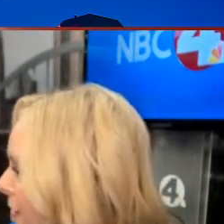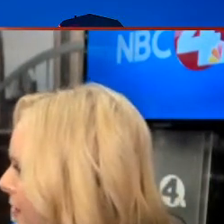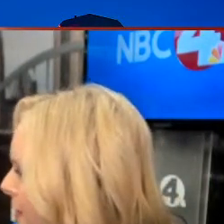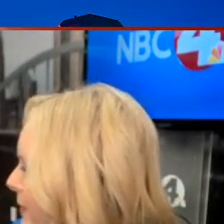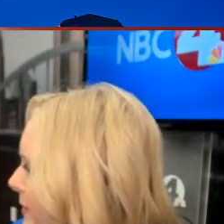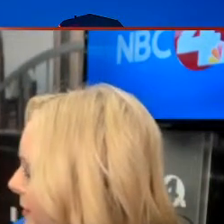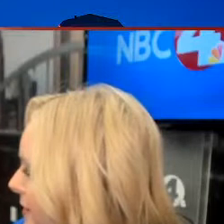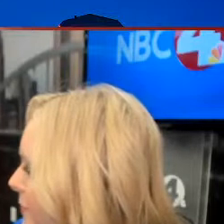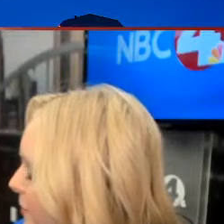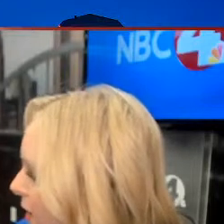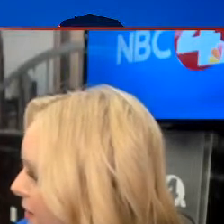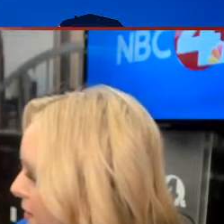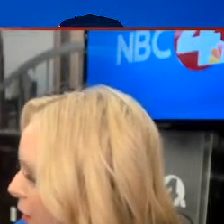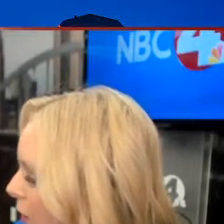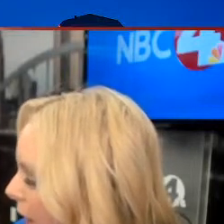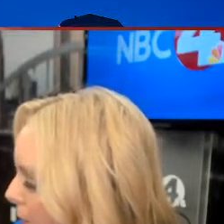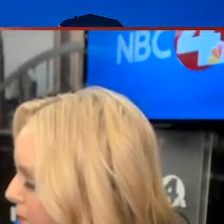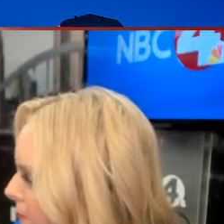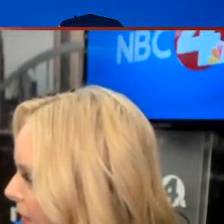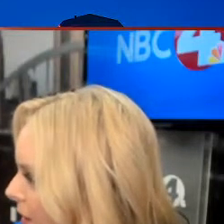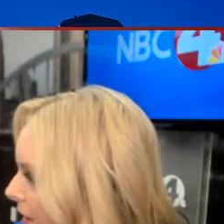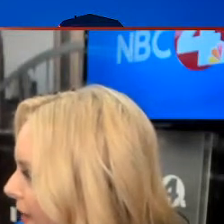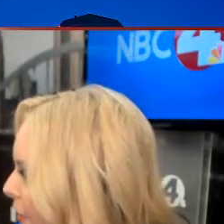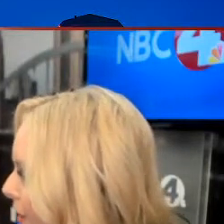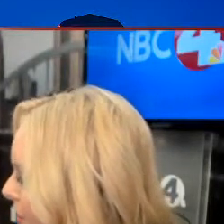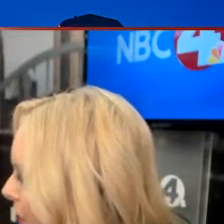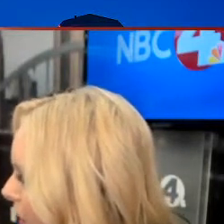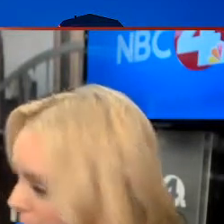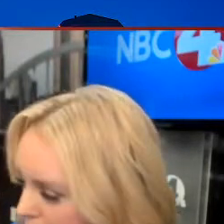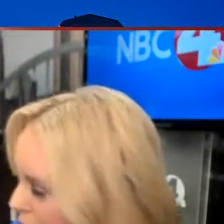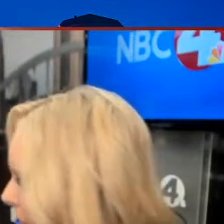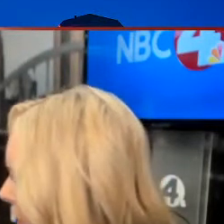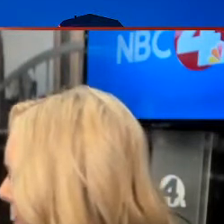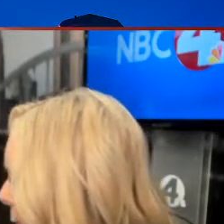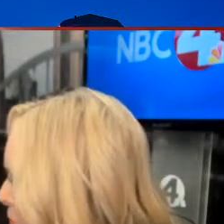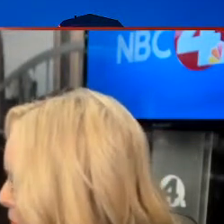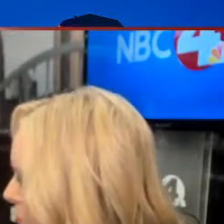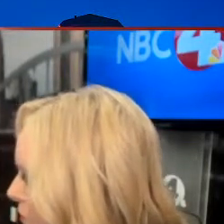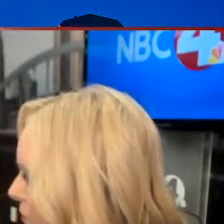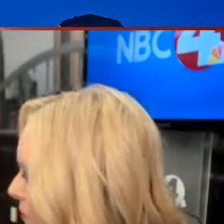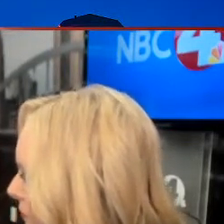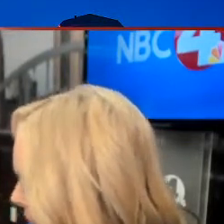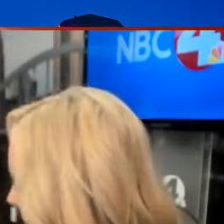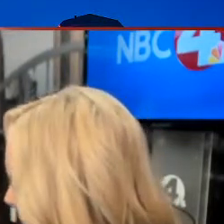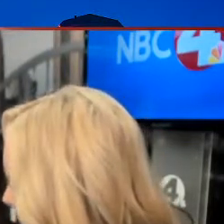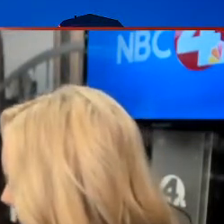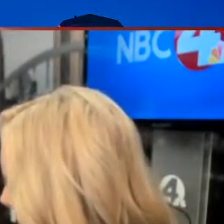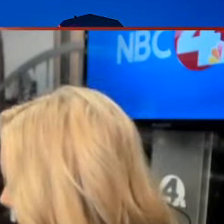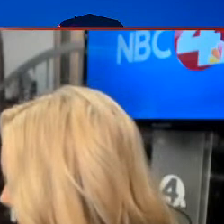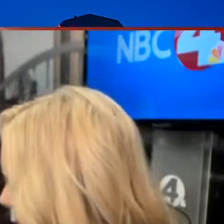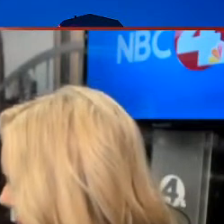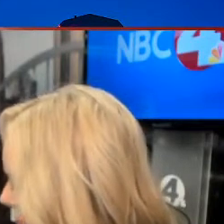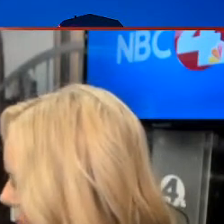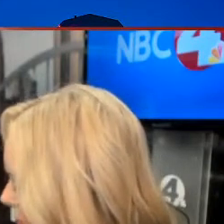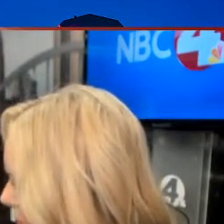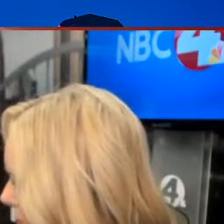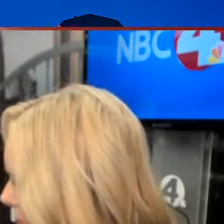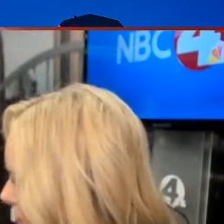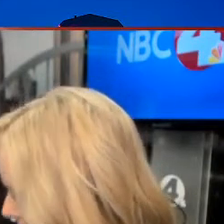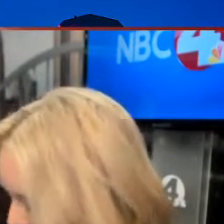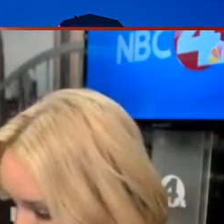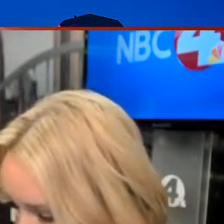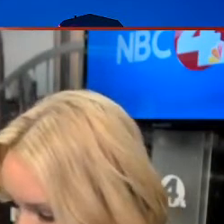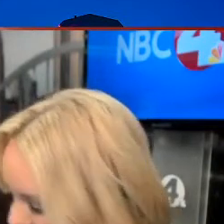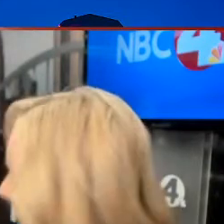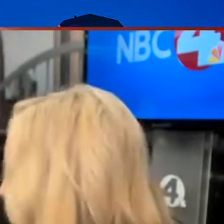come here. I think Kroger does them for us. So yeah, lots going on. What else are you working on today? I mean, today I feel like that's pretty much